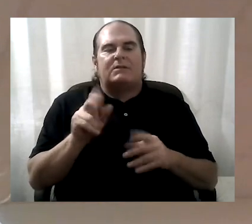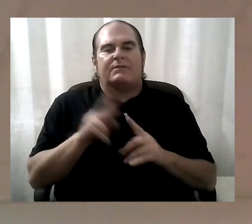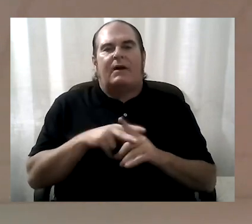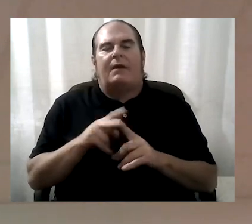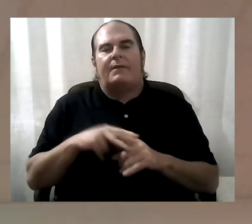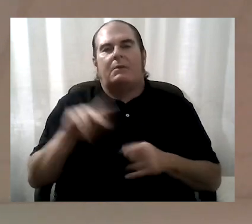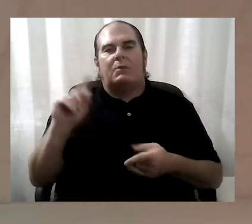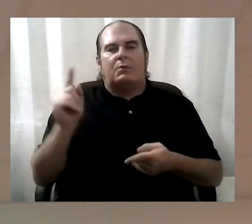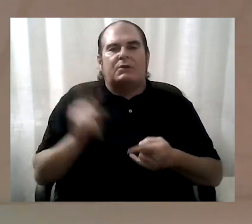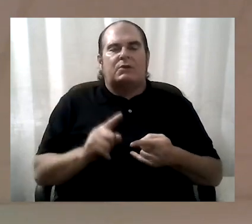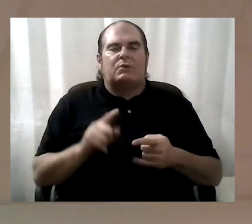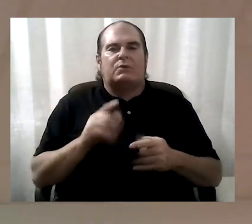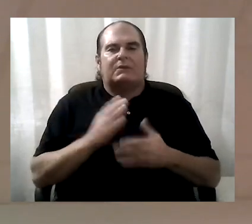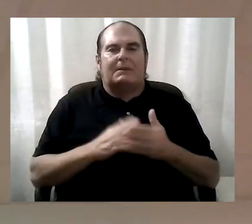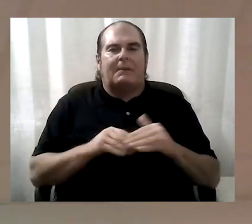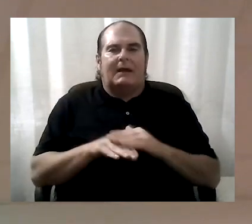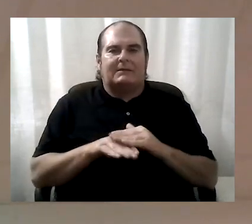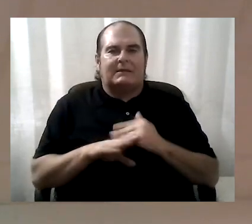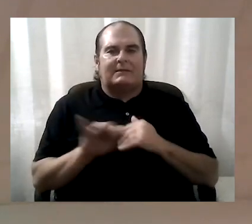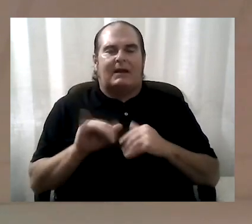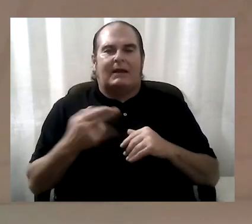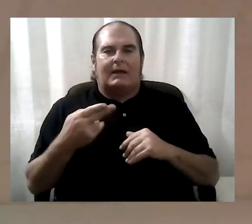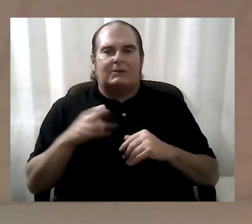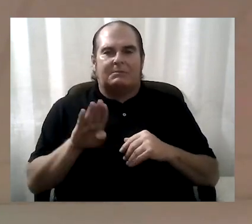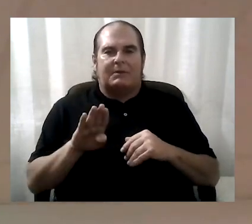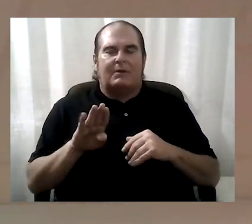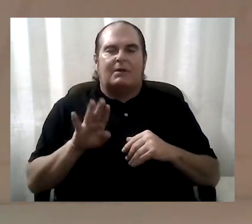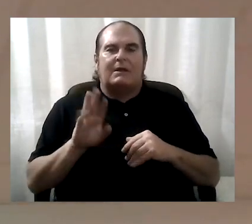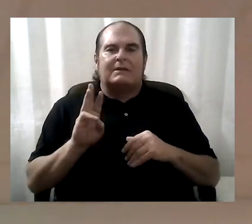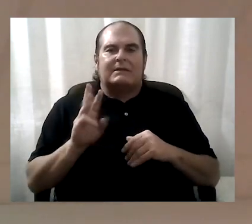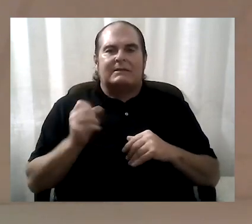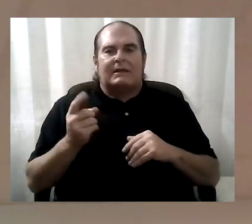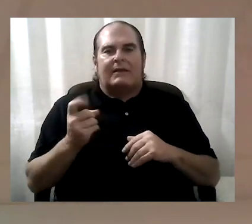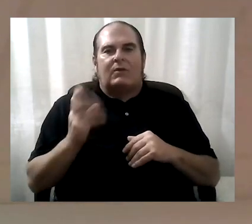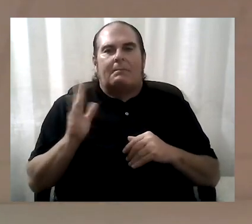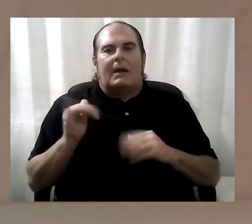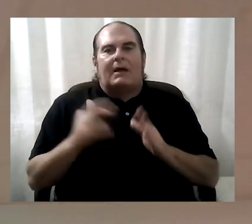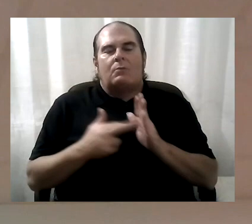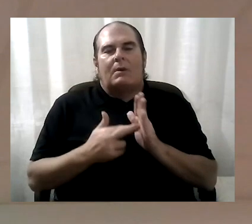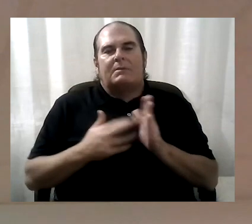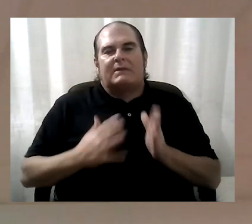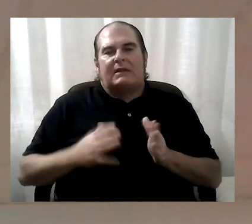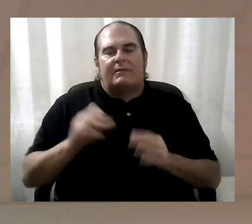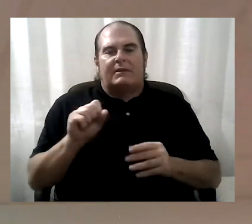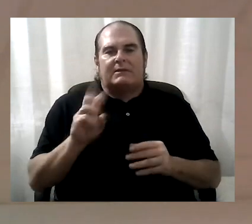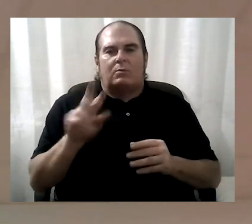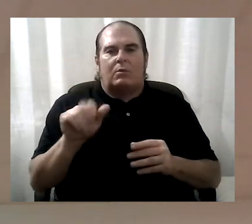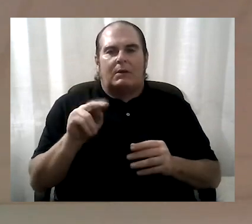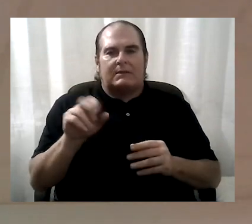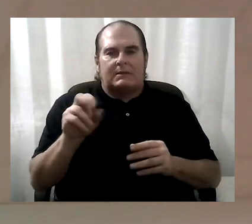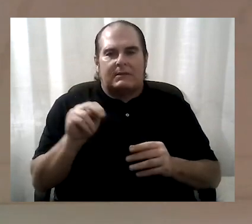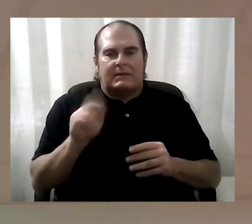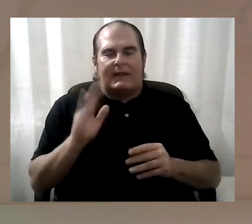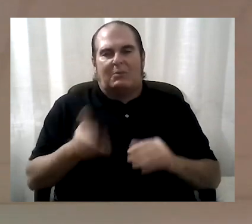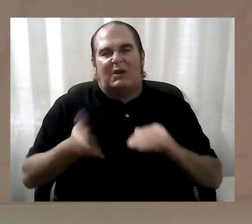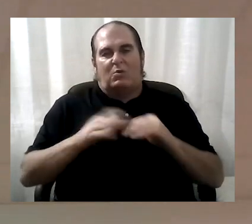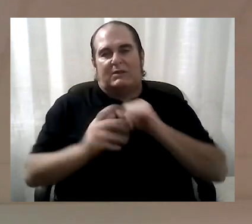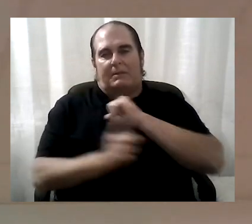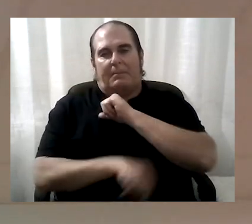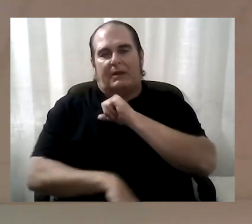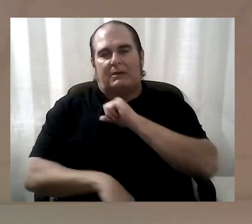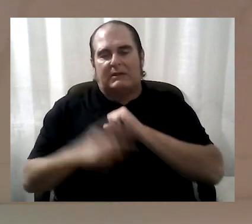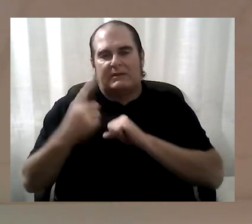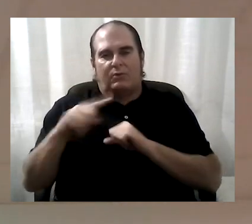as House Bill 611 by Representative Swanson, which would increase penalties for someone that is trying